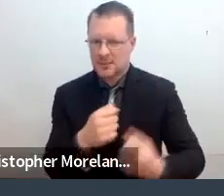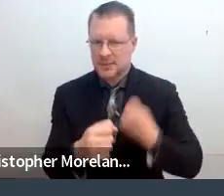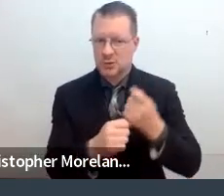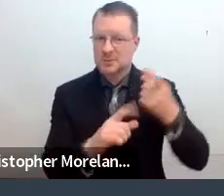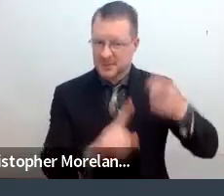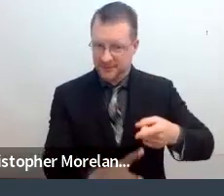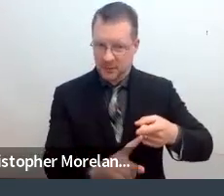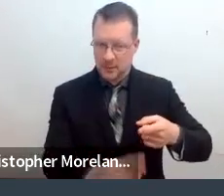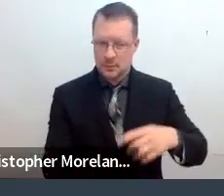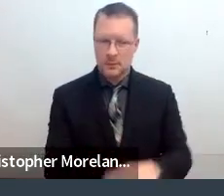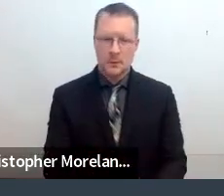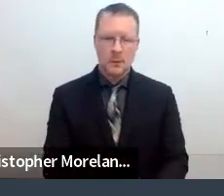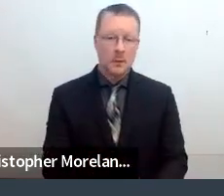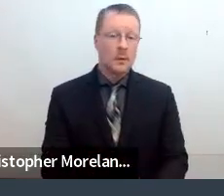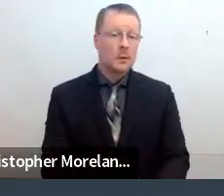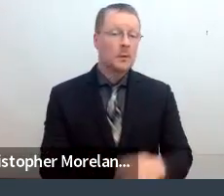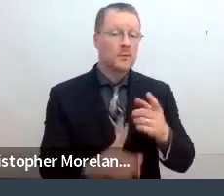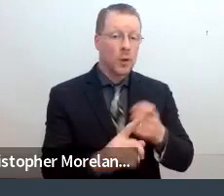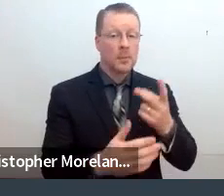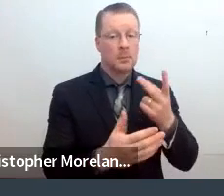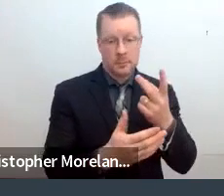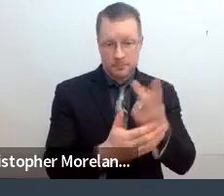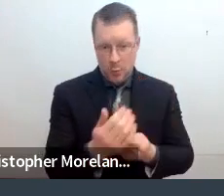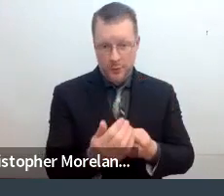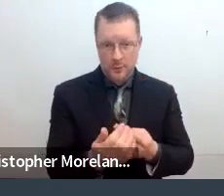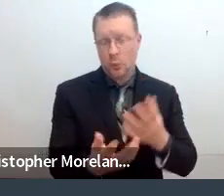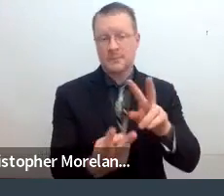last 12 months, the last year specifically,